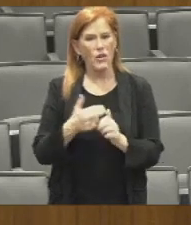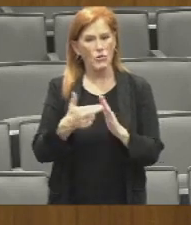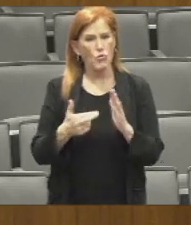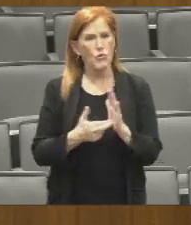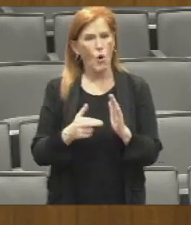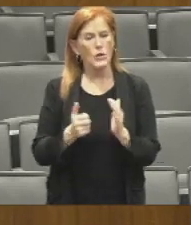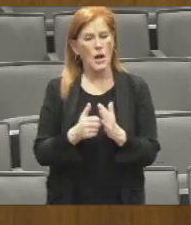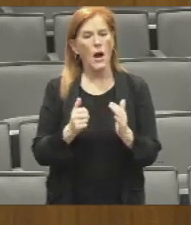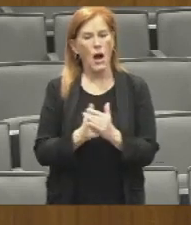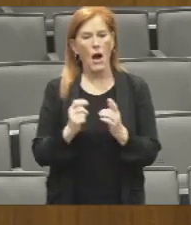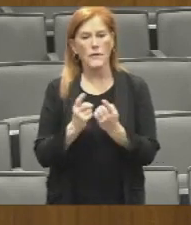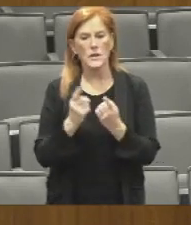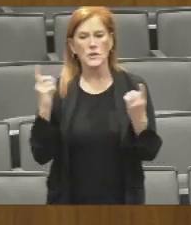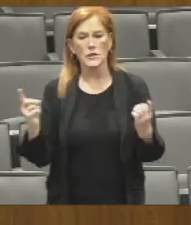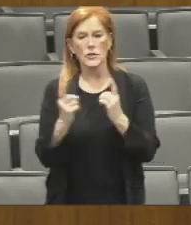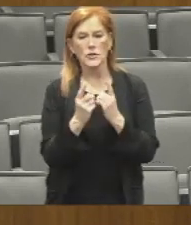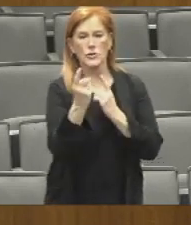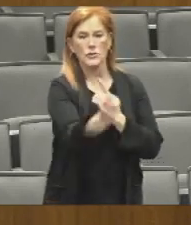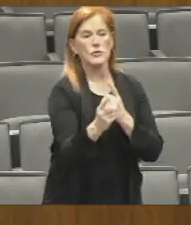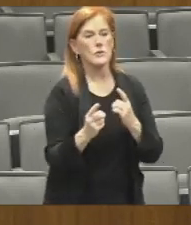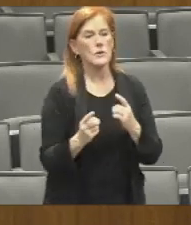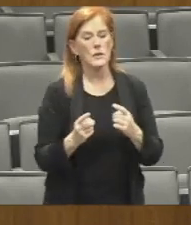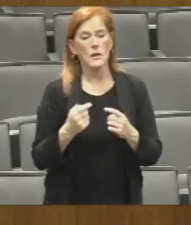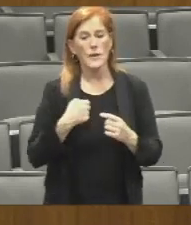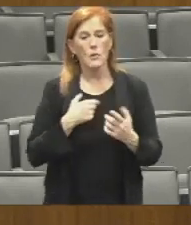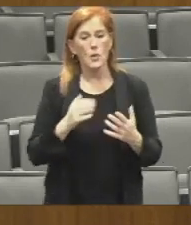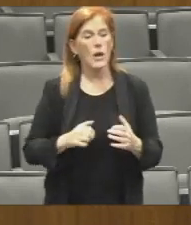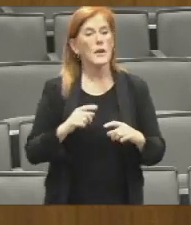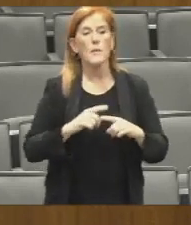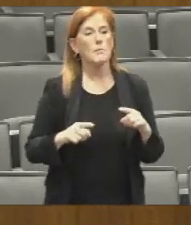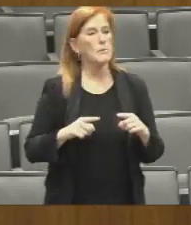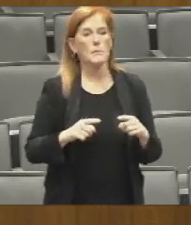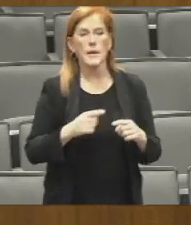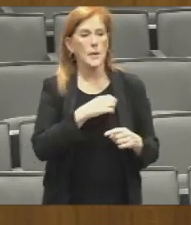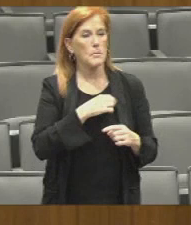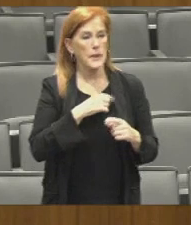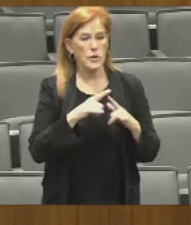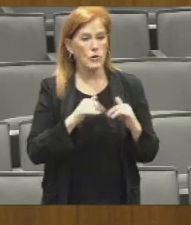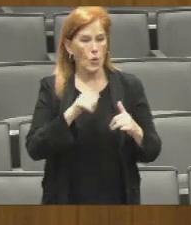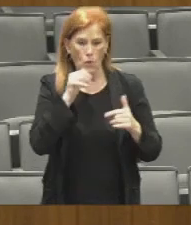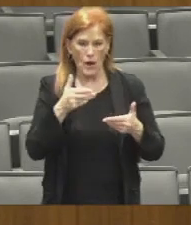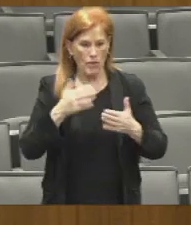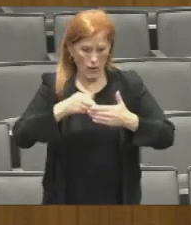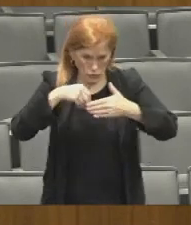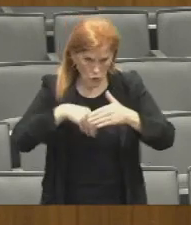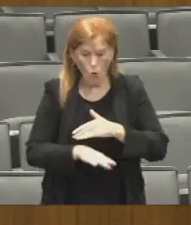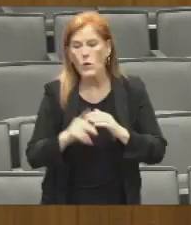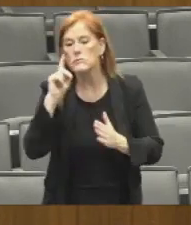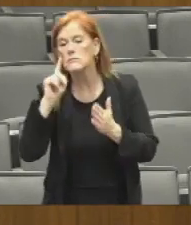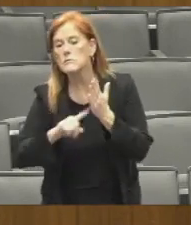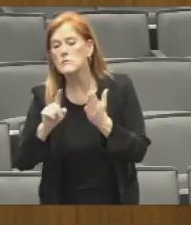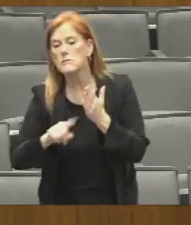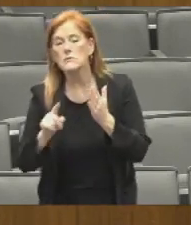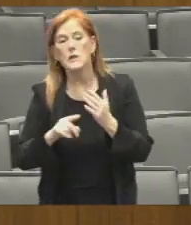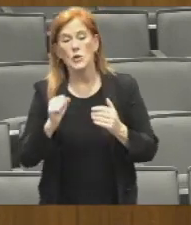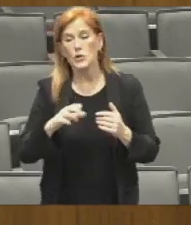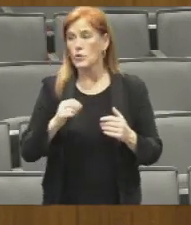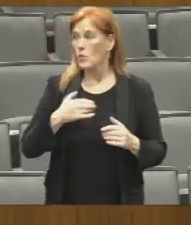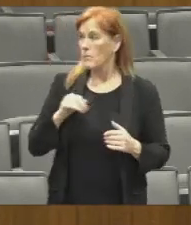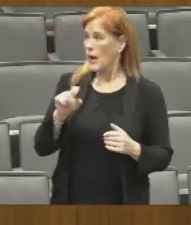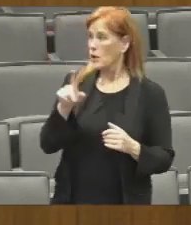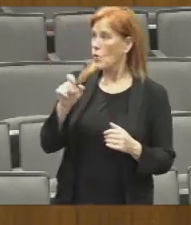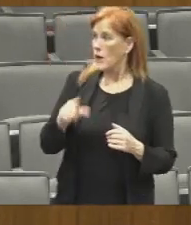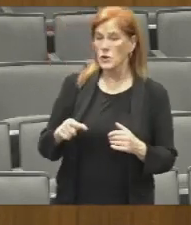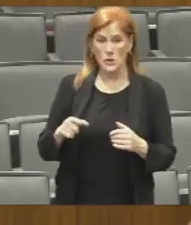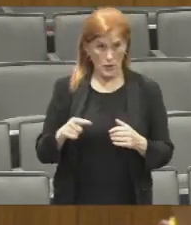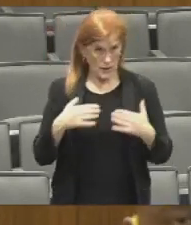that we want to see, and they weren't let in. I guess my question is, does the health department have